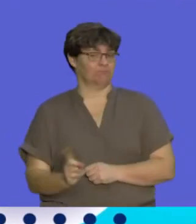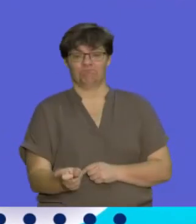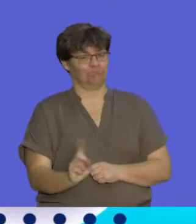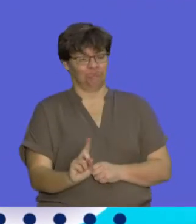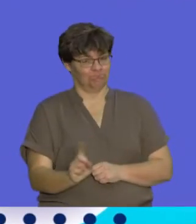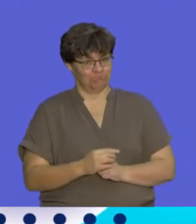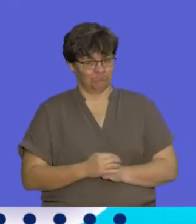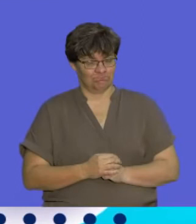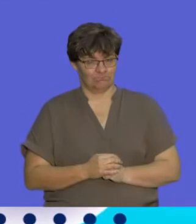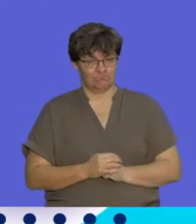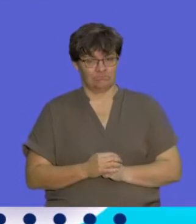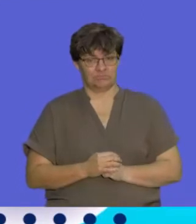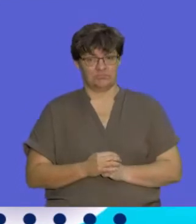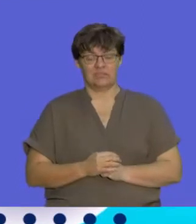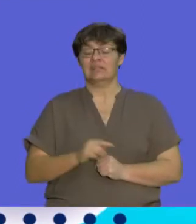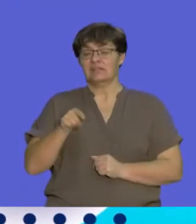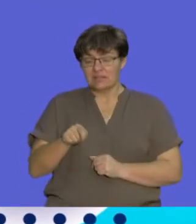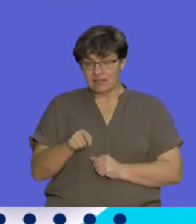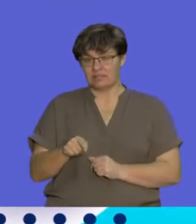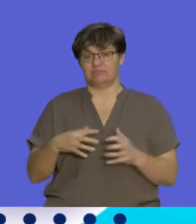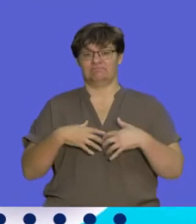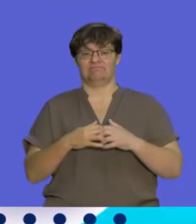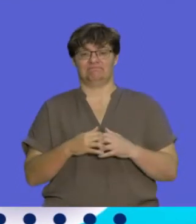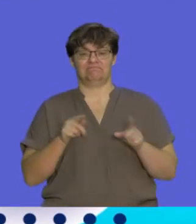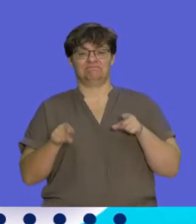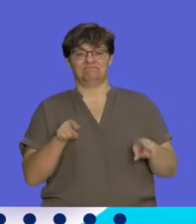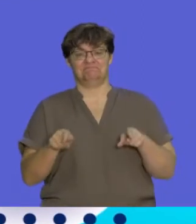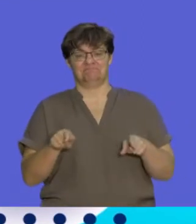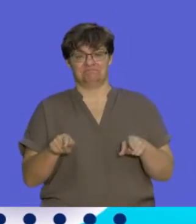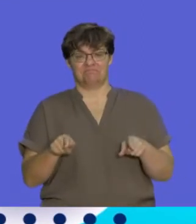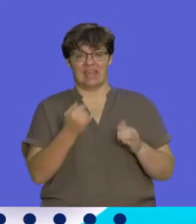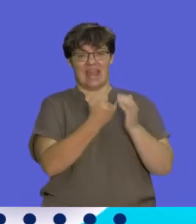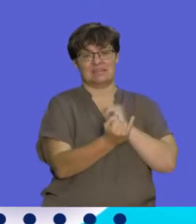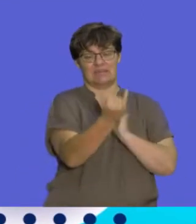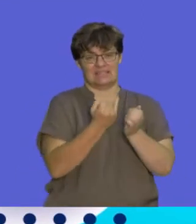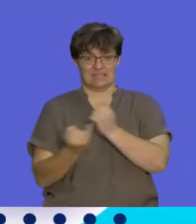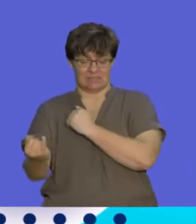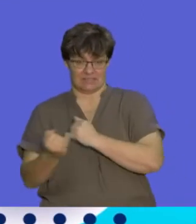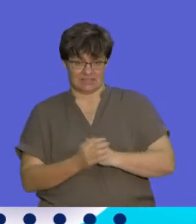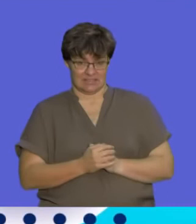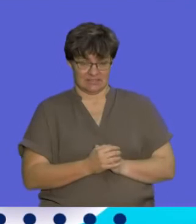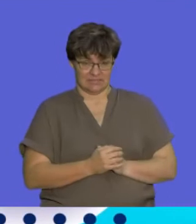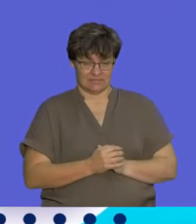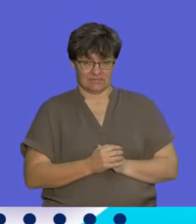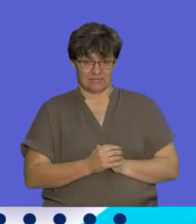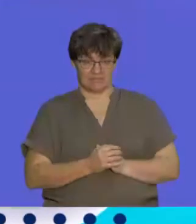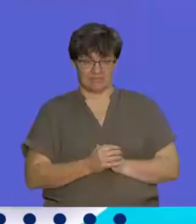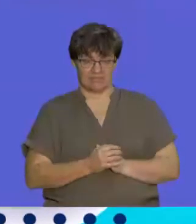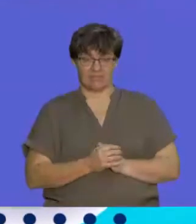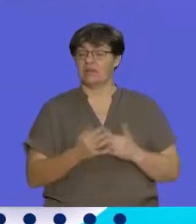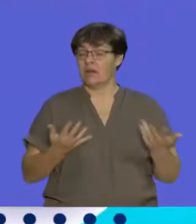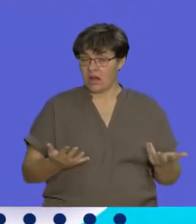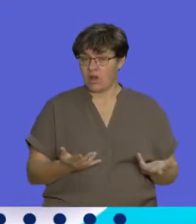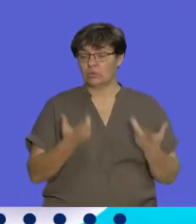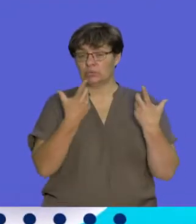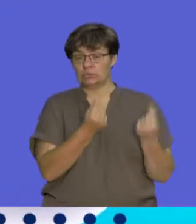the second event. And that's what makes these two events independent. Remember that when we're doing these